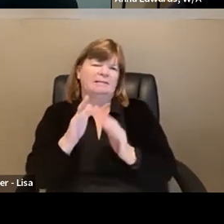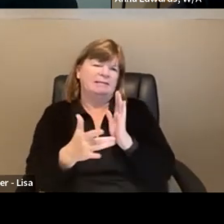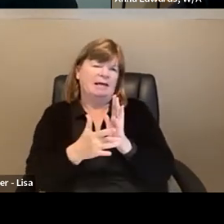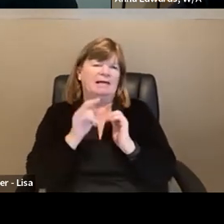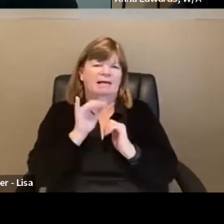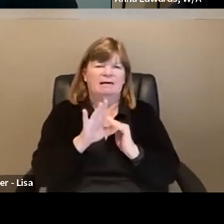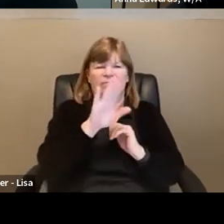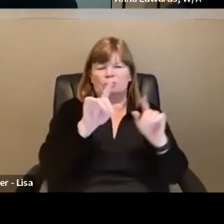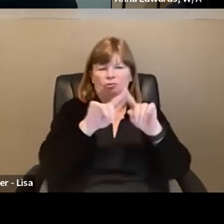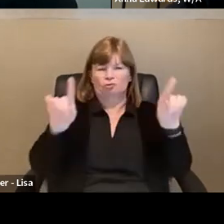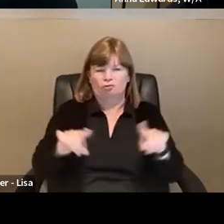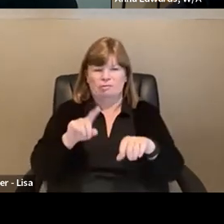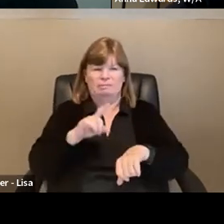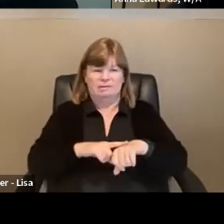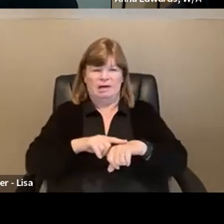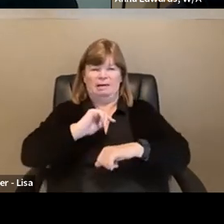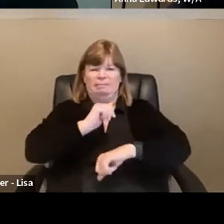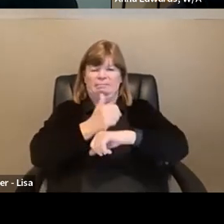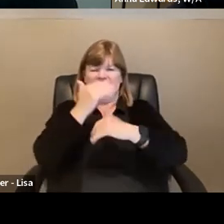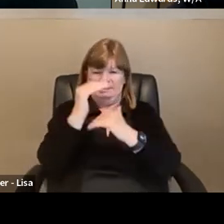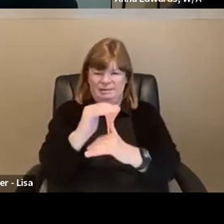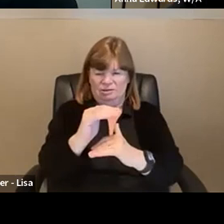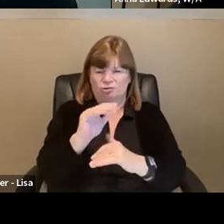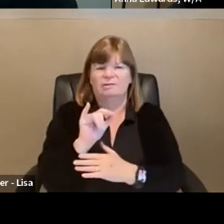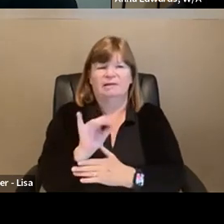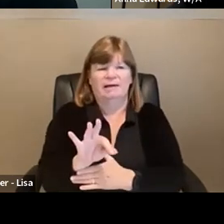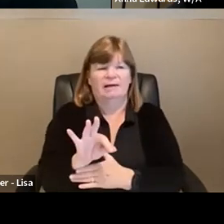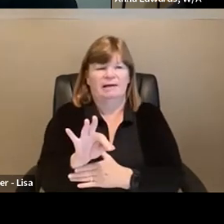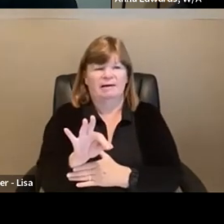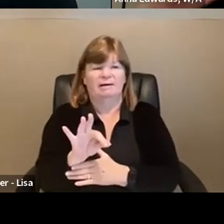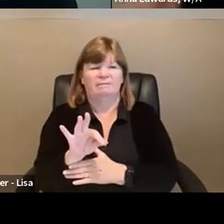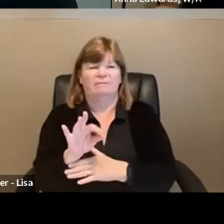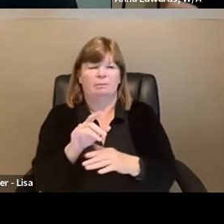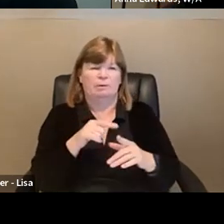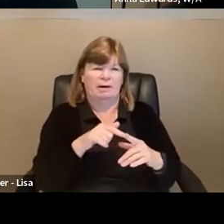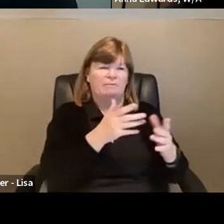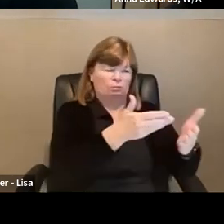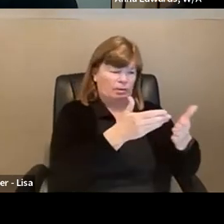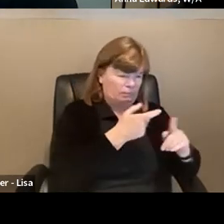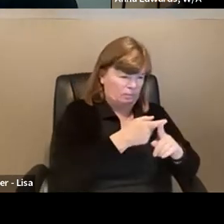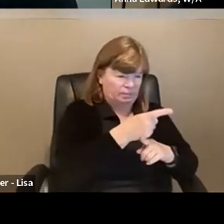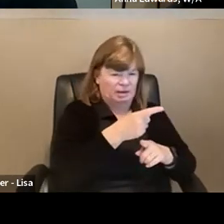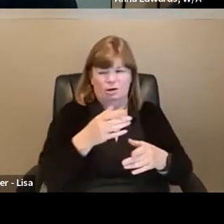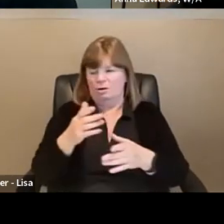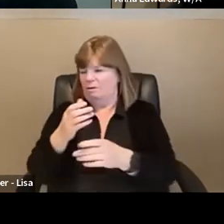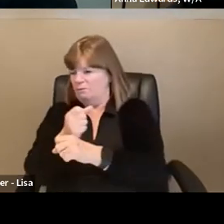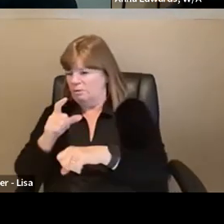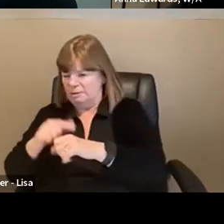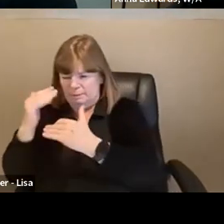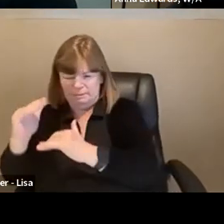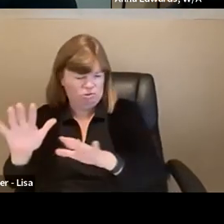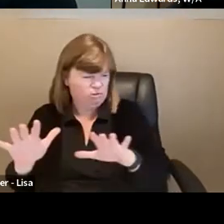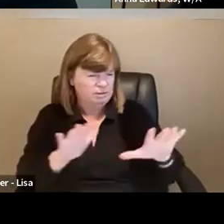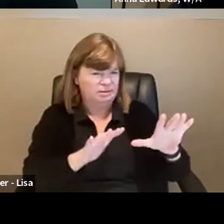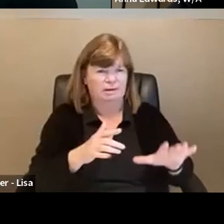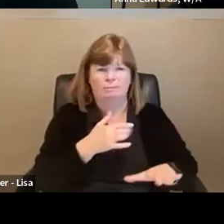limitations in place. If there's a dosage recommendation from the provider and there's screen time limitations. I'm curious, I